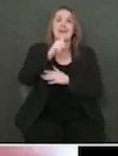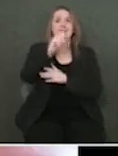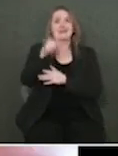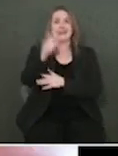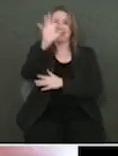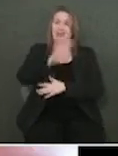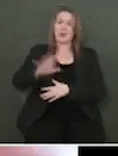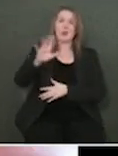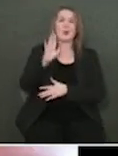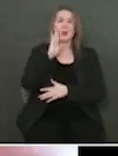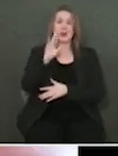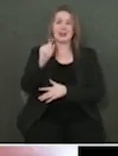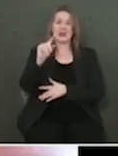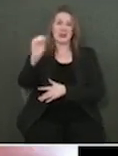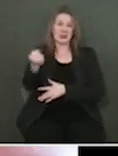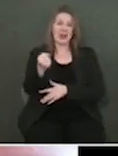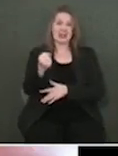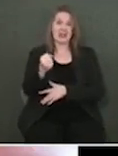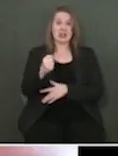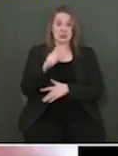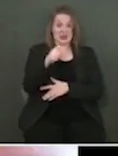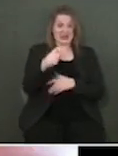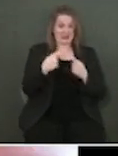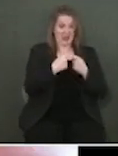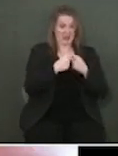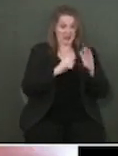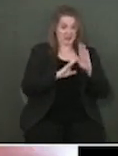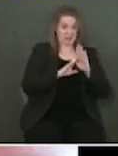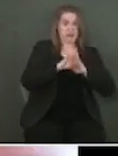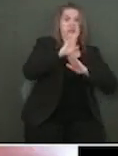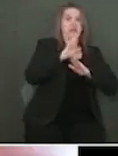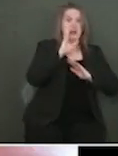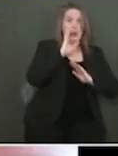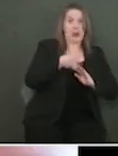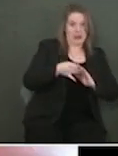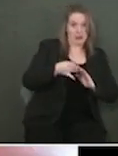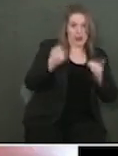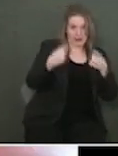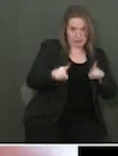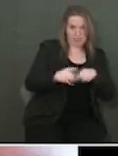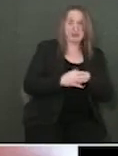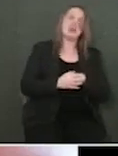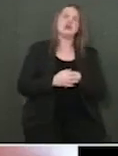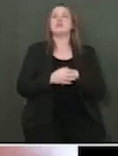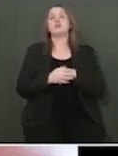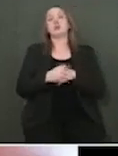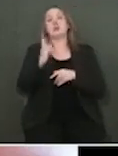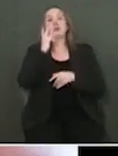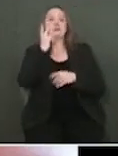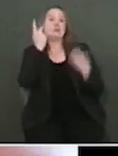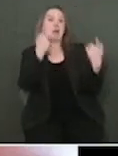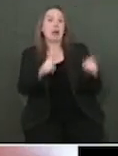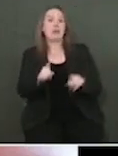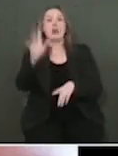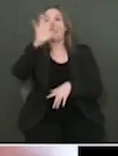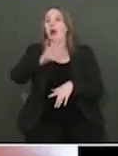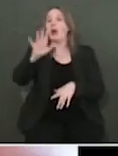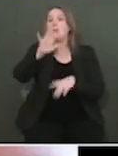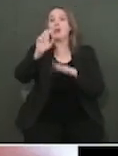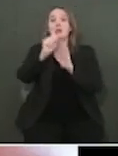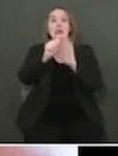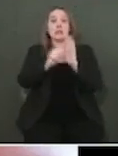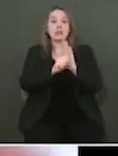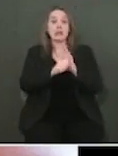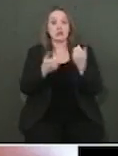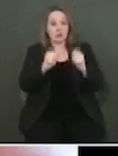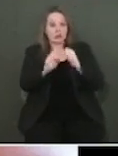drive that system peak. So, we'll kind of see what happens again if folks across the state are trying to